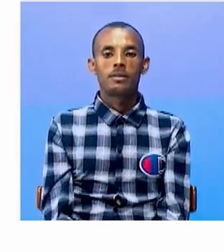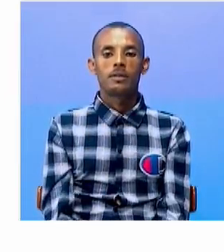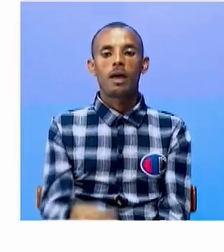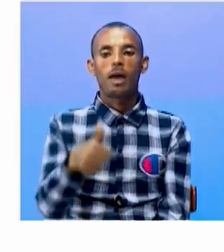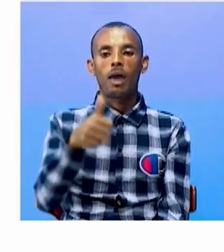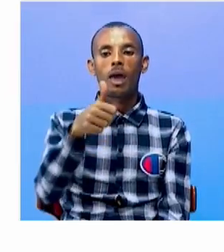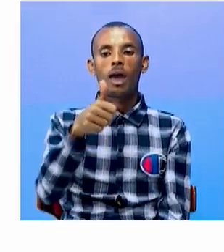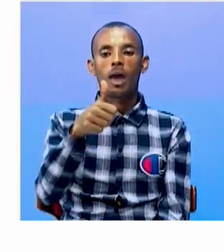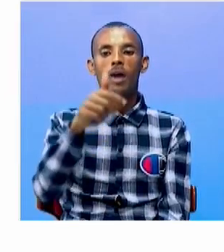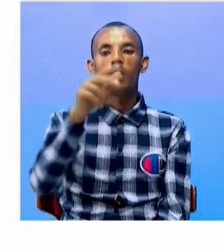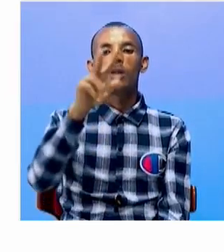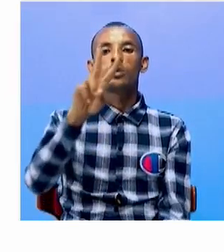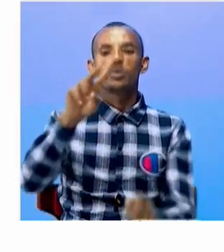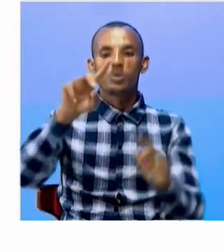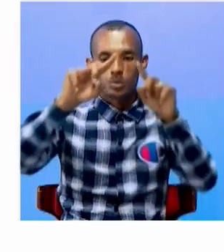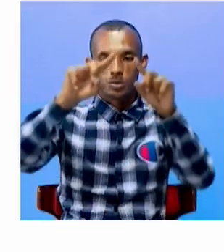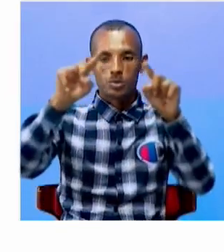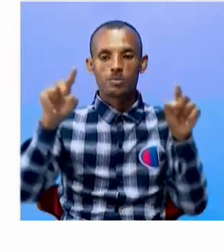2 into